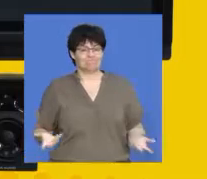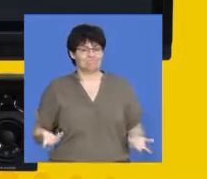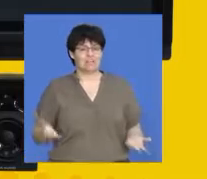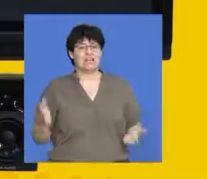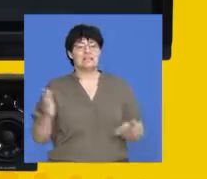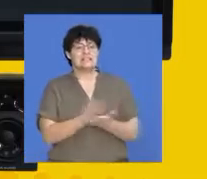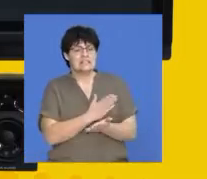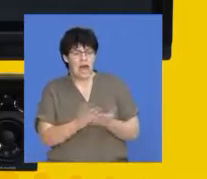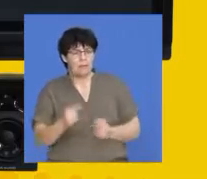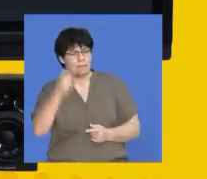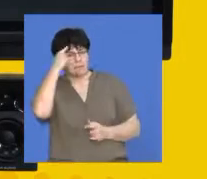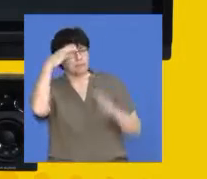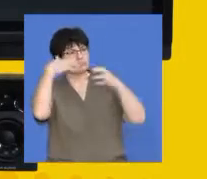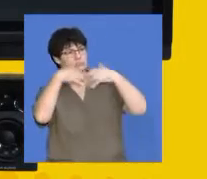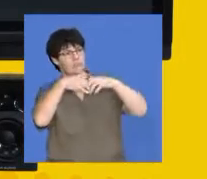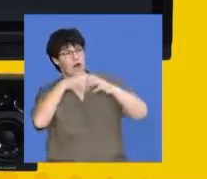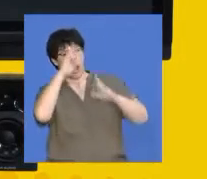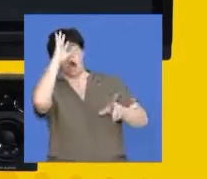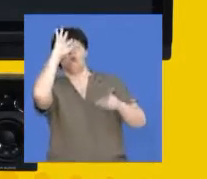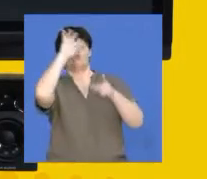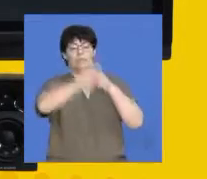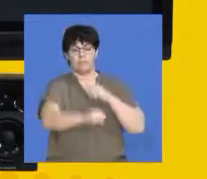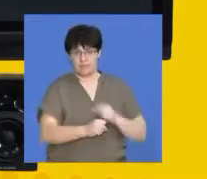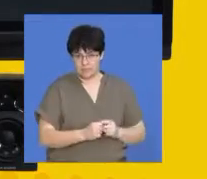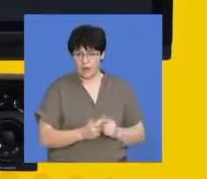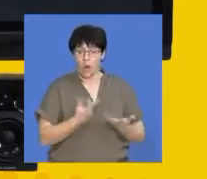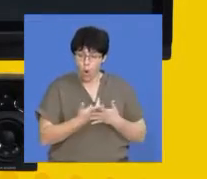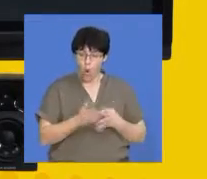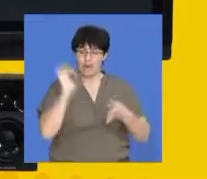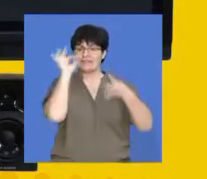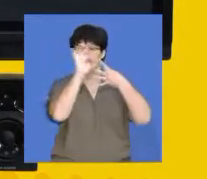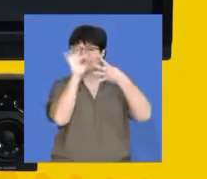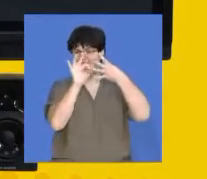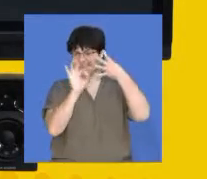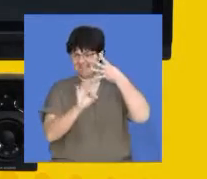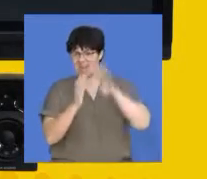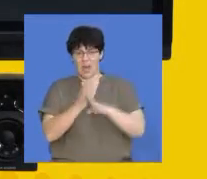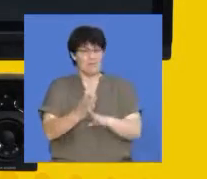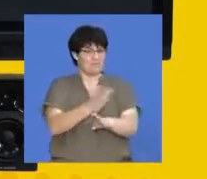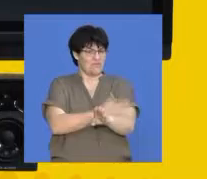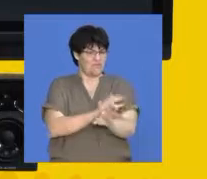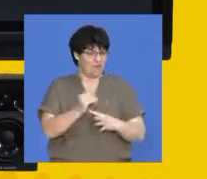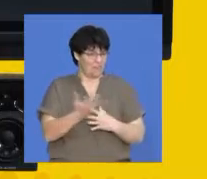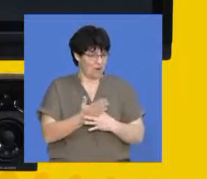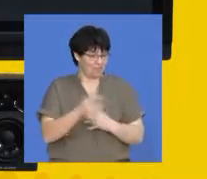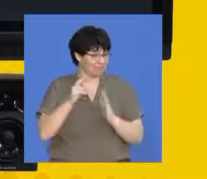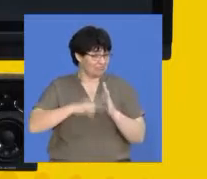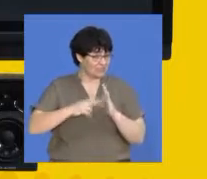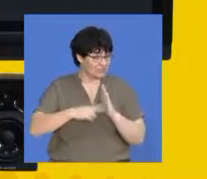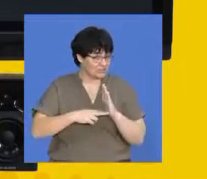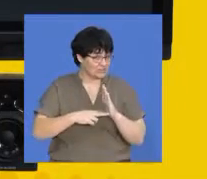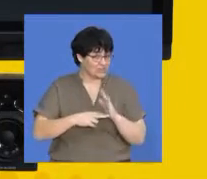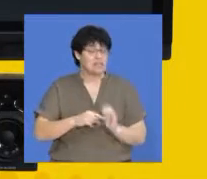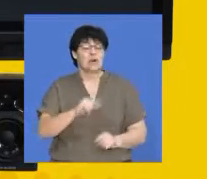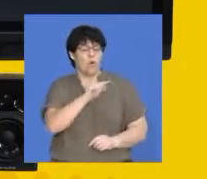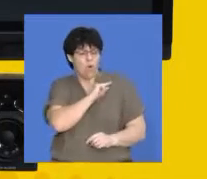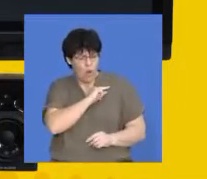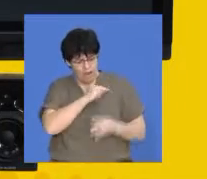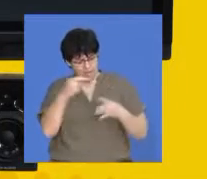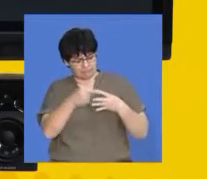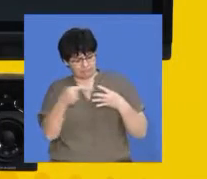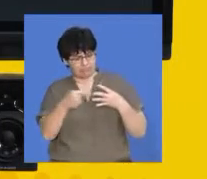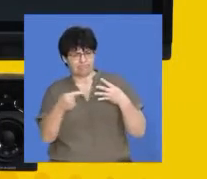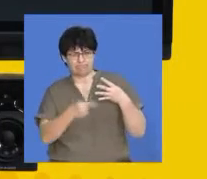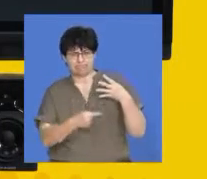is there to jog your memory. Sometimes it gives you specific things, like the one we read before the break. It gave us the reasons why